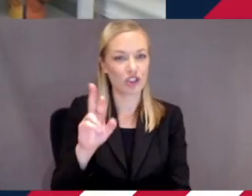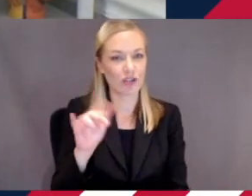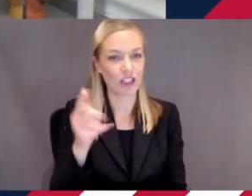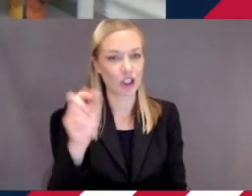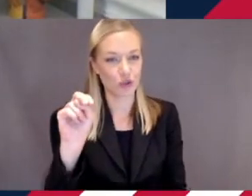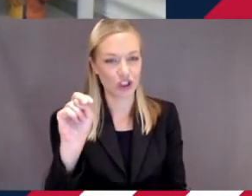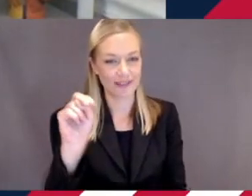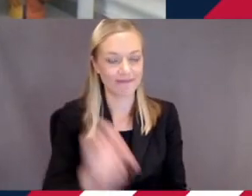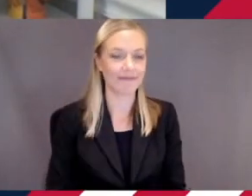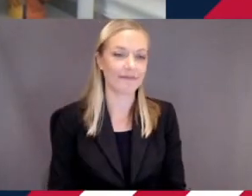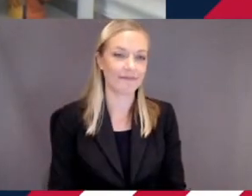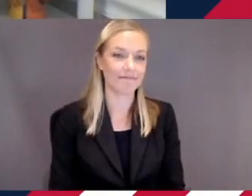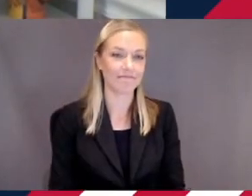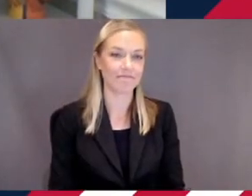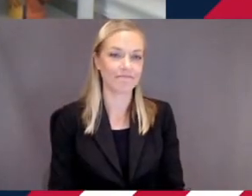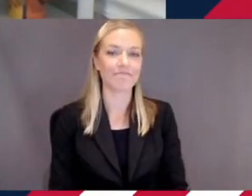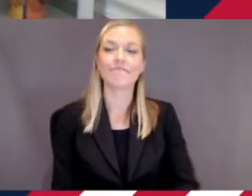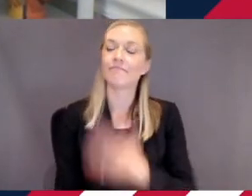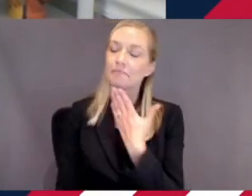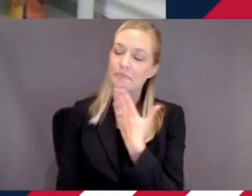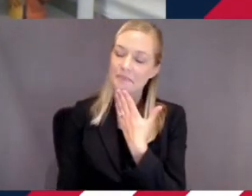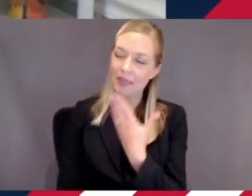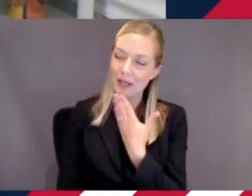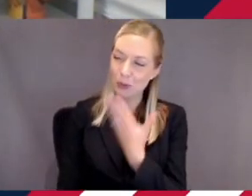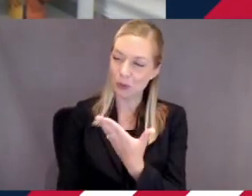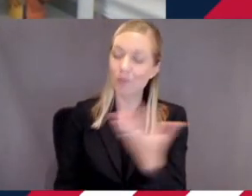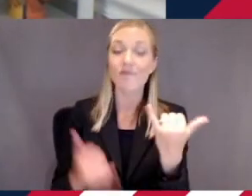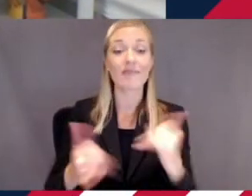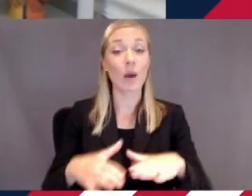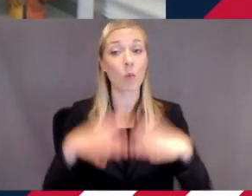Thank you, Ms. Lewis. We will now move to discussion on the